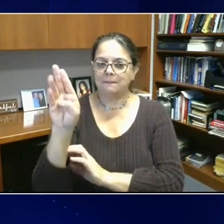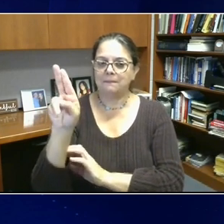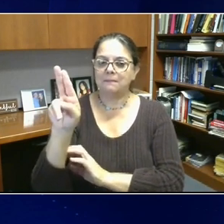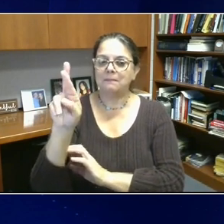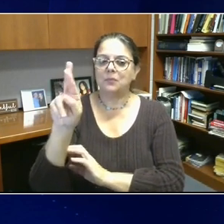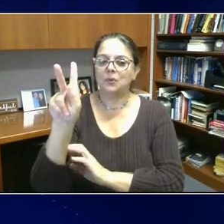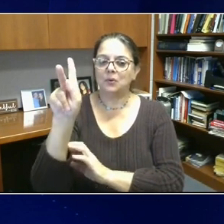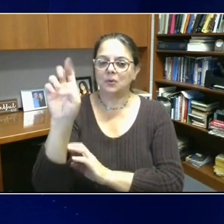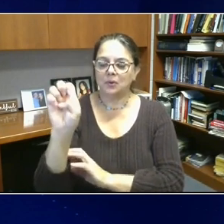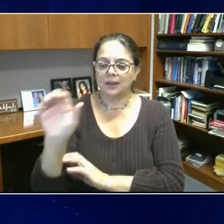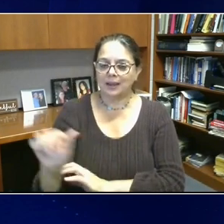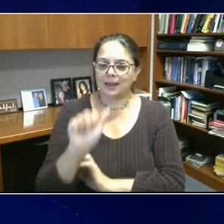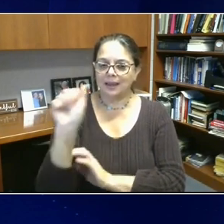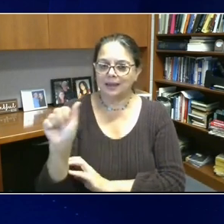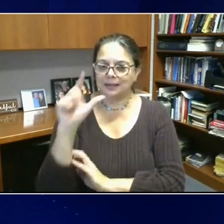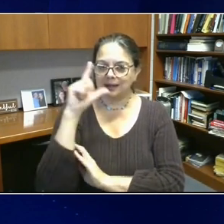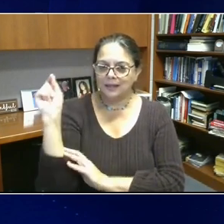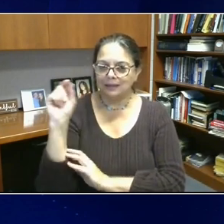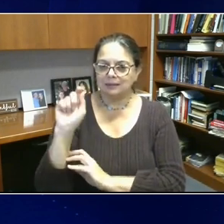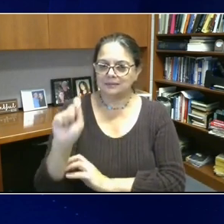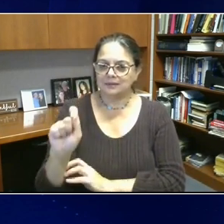at the email address shown here,